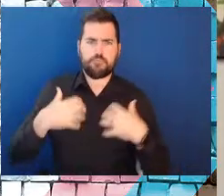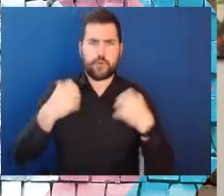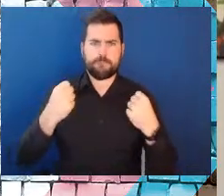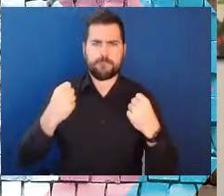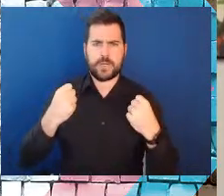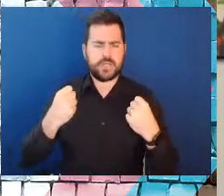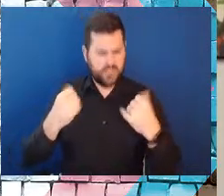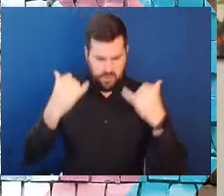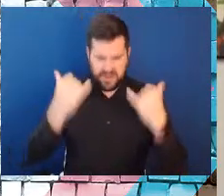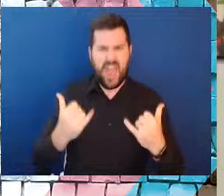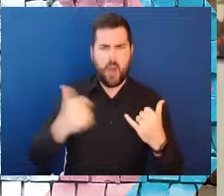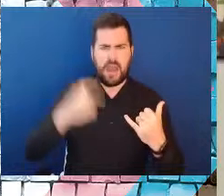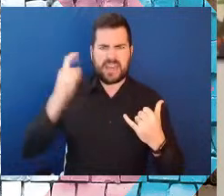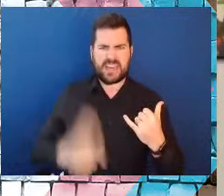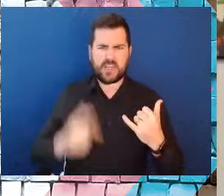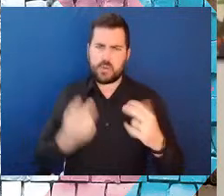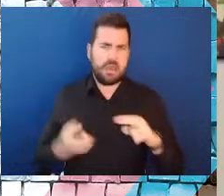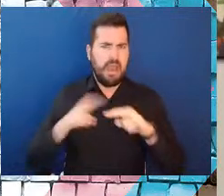and introduce myself.